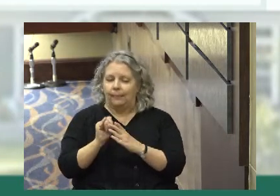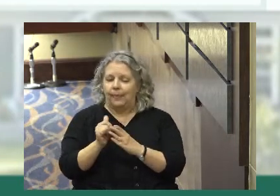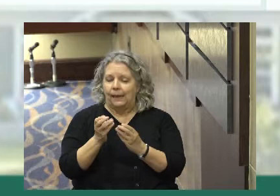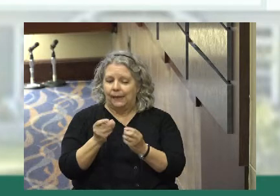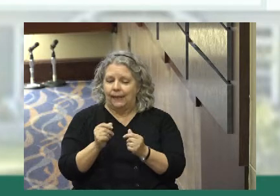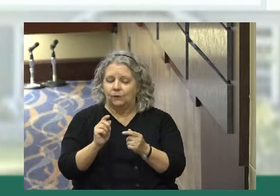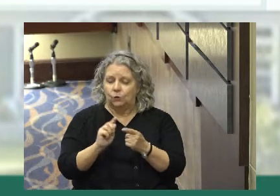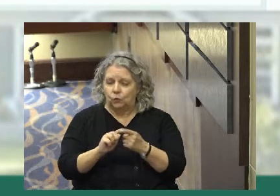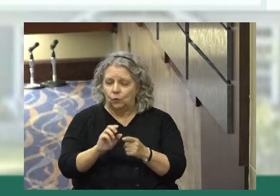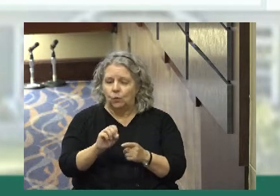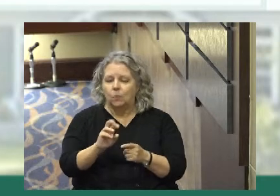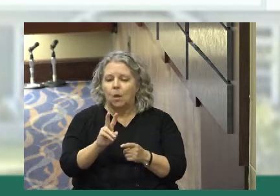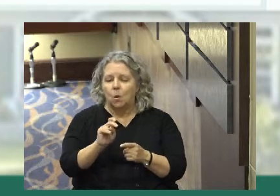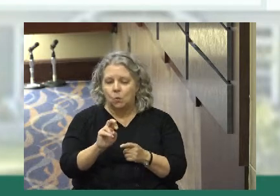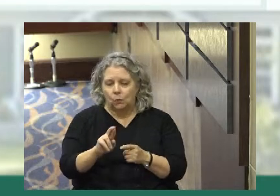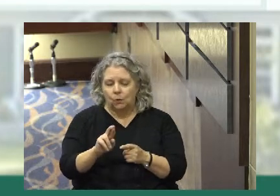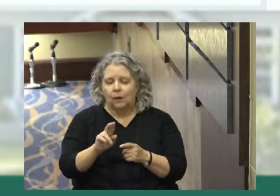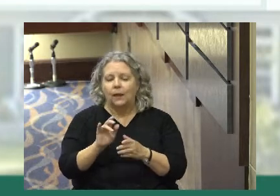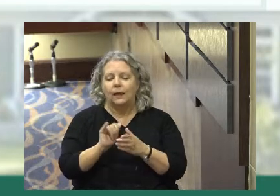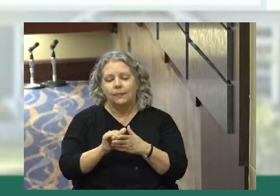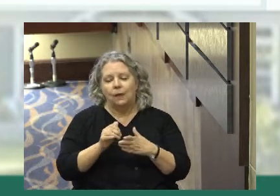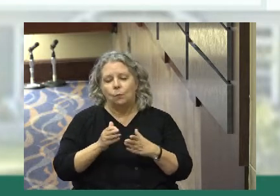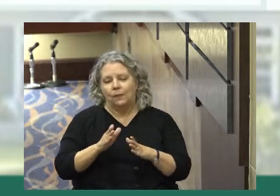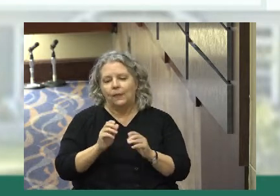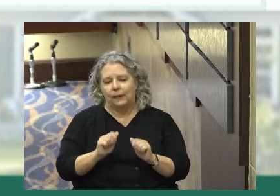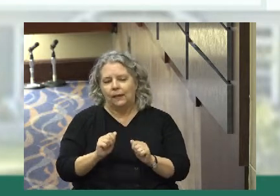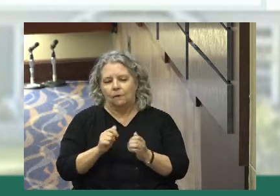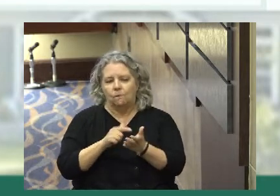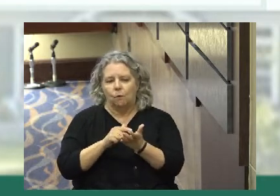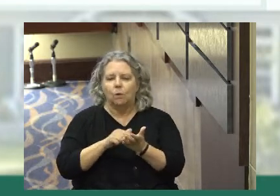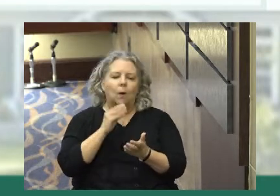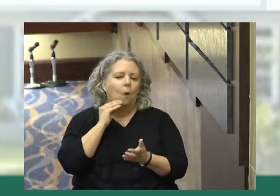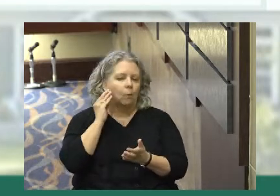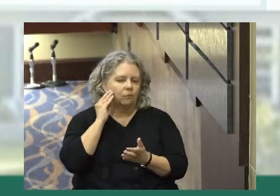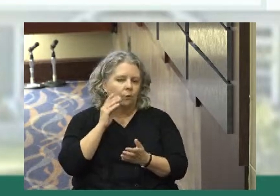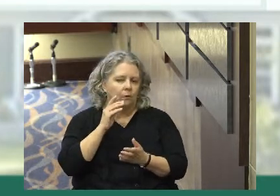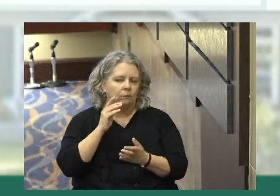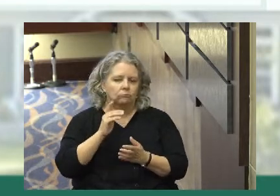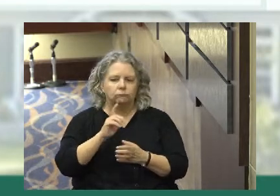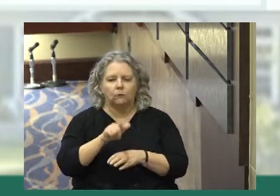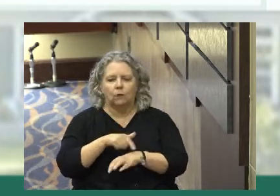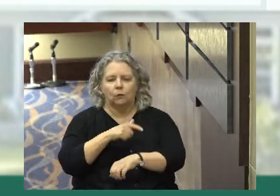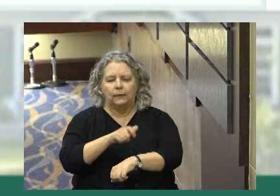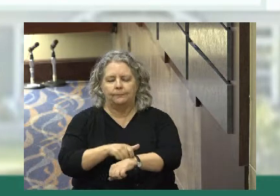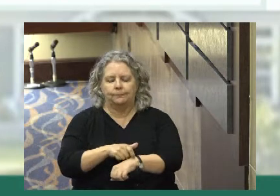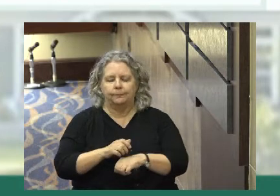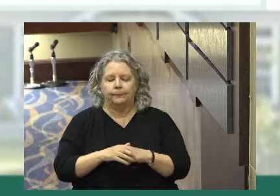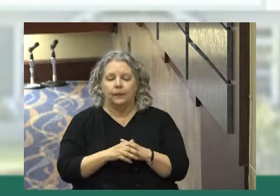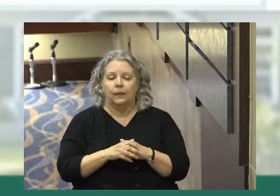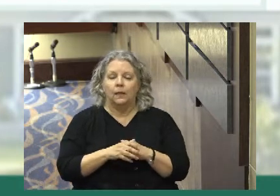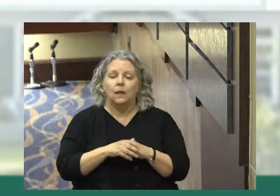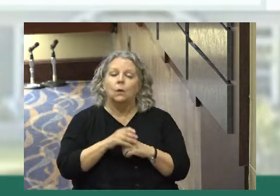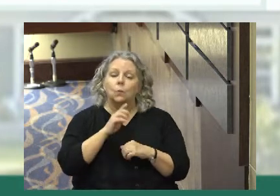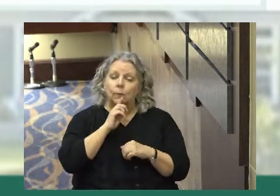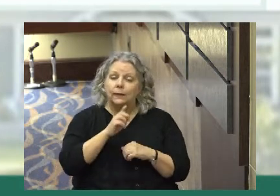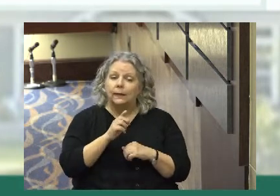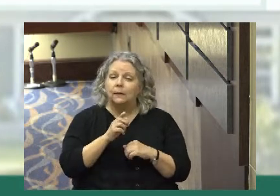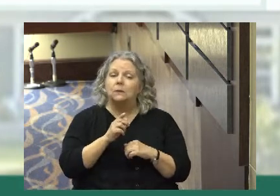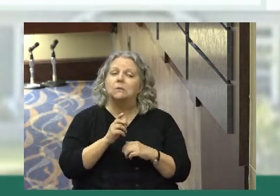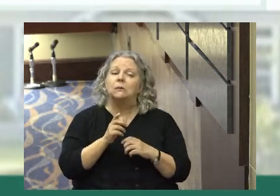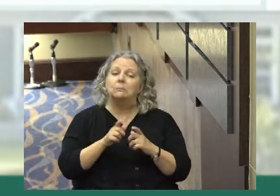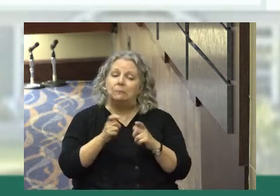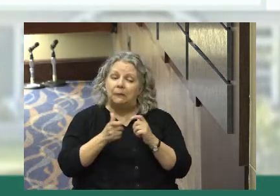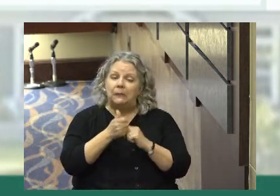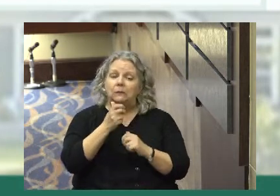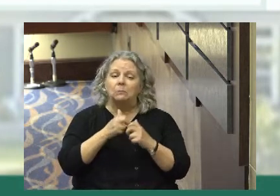allow long-term affordability for homes. And as you know, affordable land is the #1 problem facing us